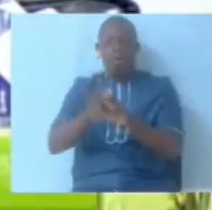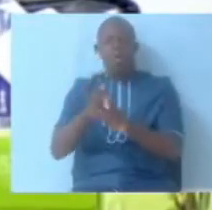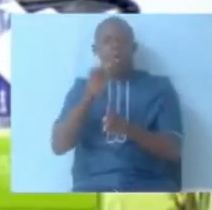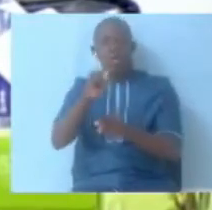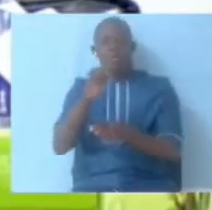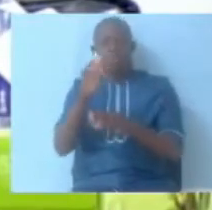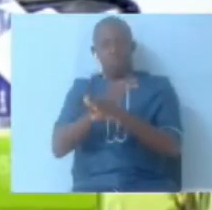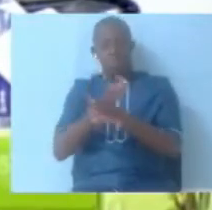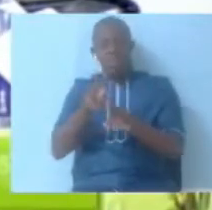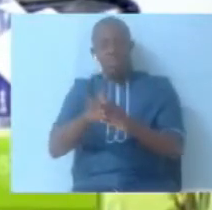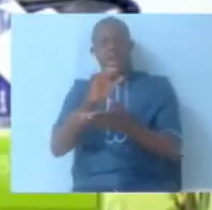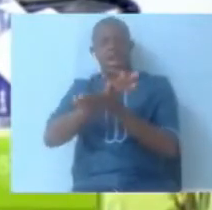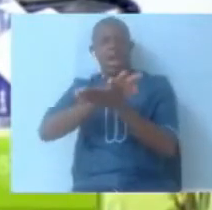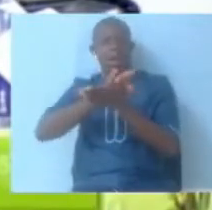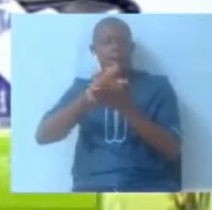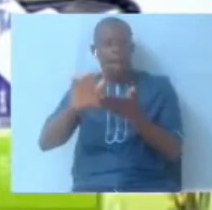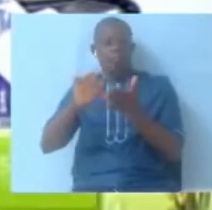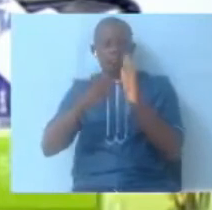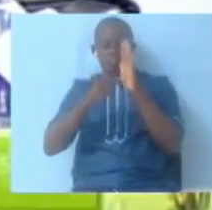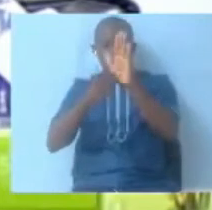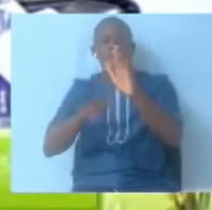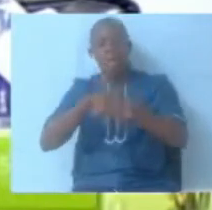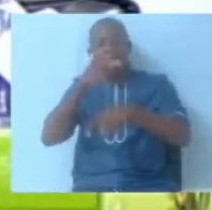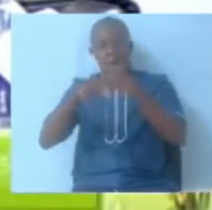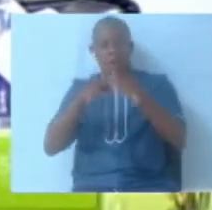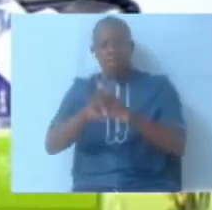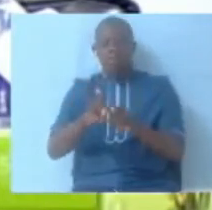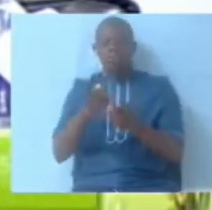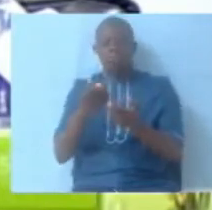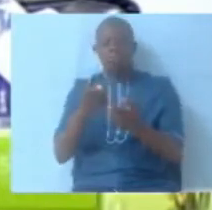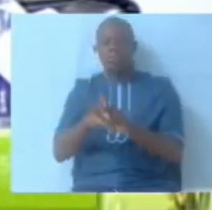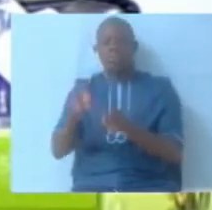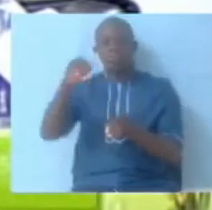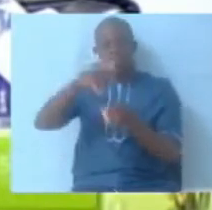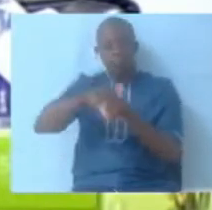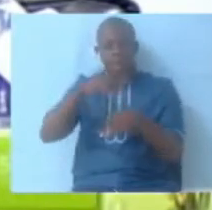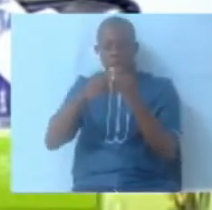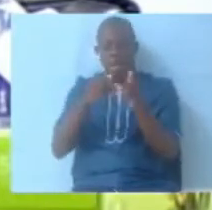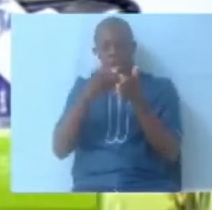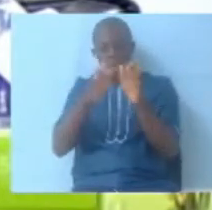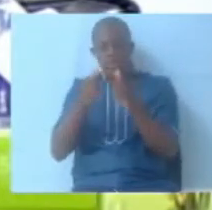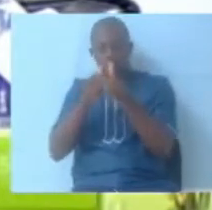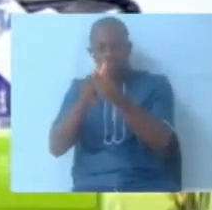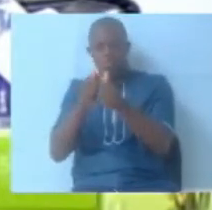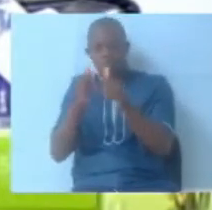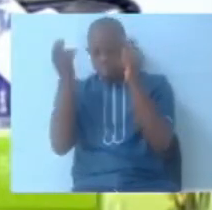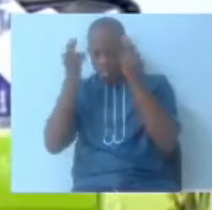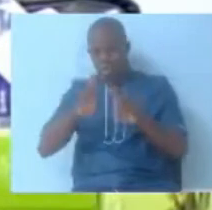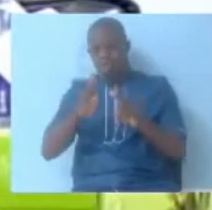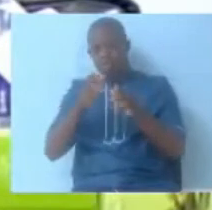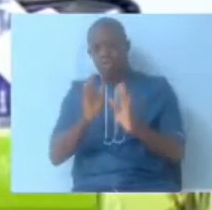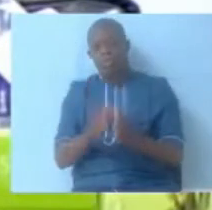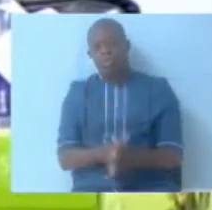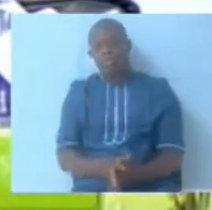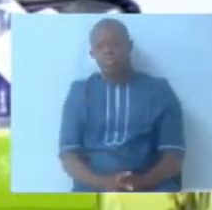to an unwarranted interference in the administration of justice. Bitumbiri ya kuo jube ya noma sata